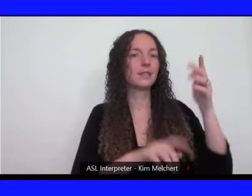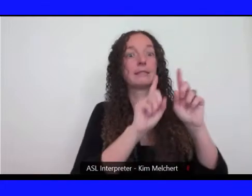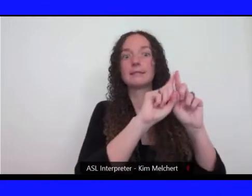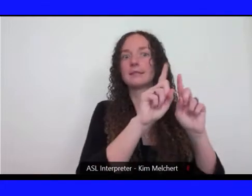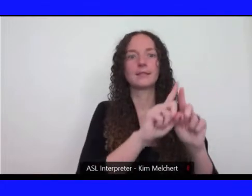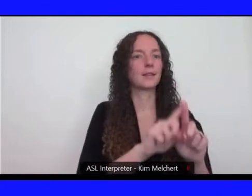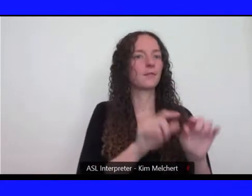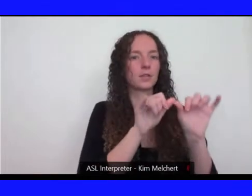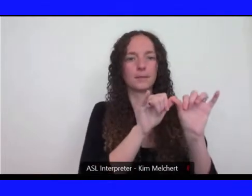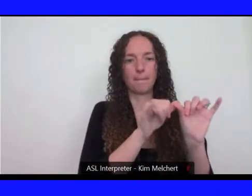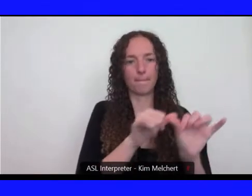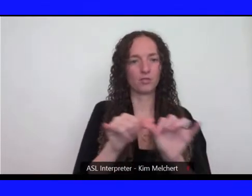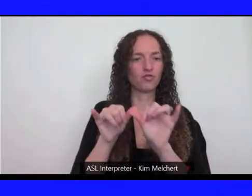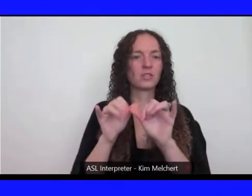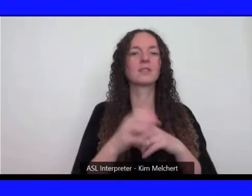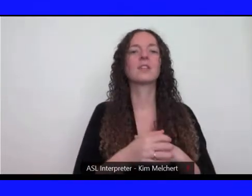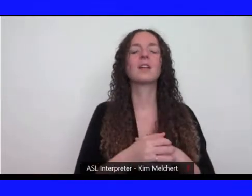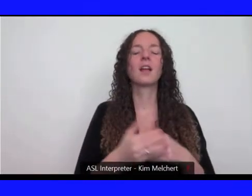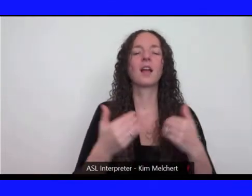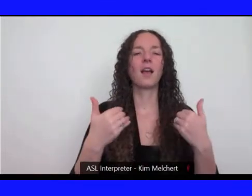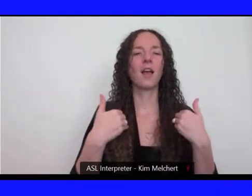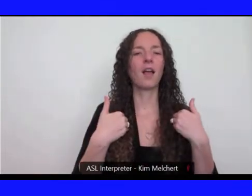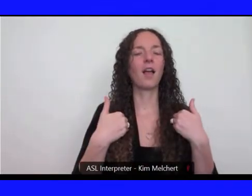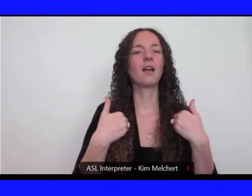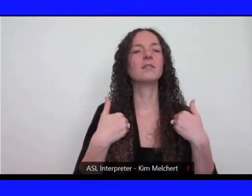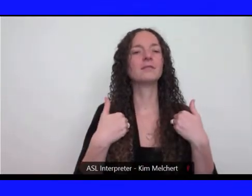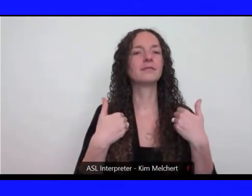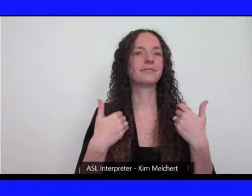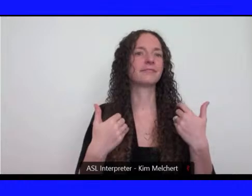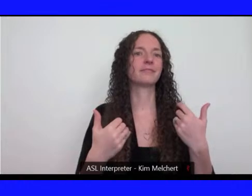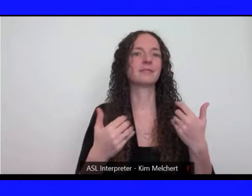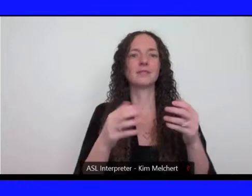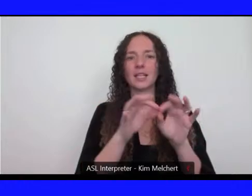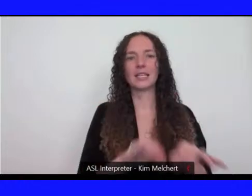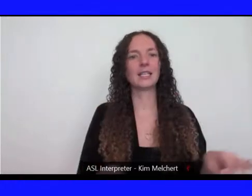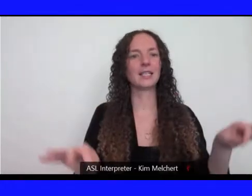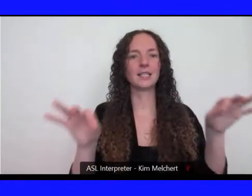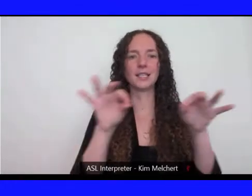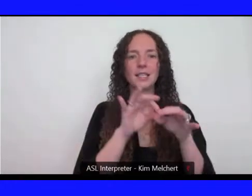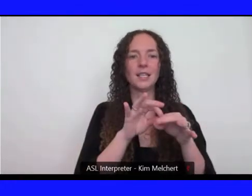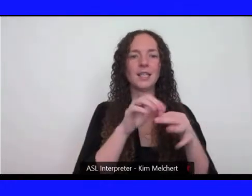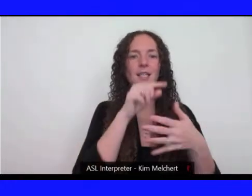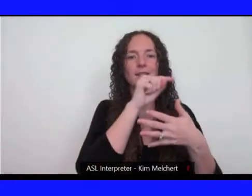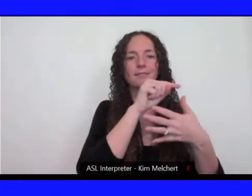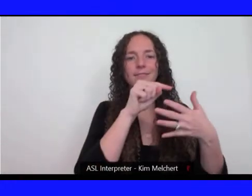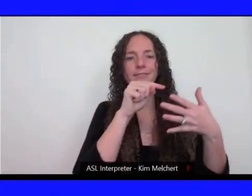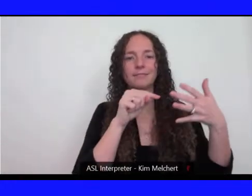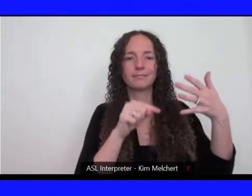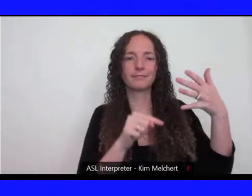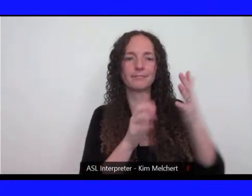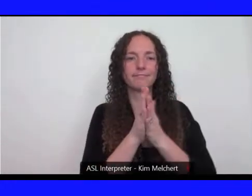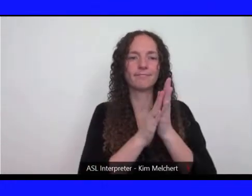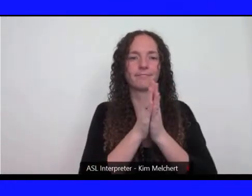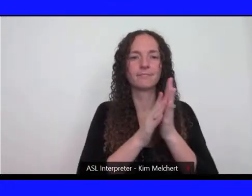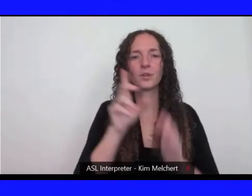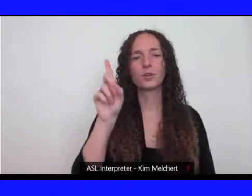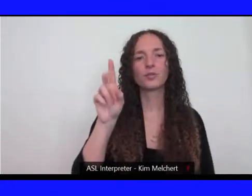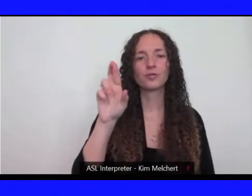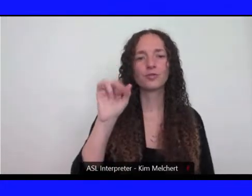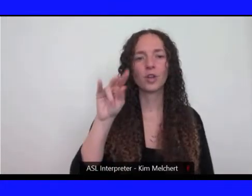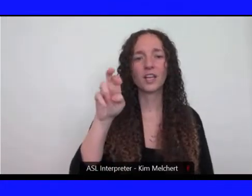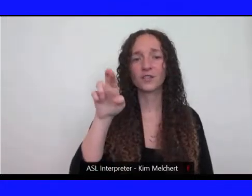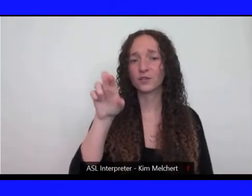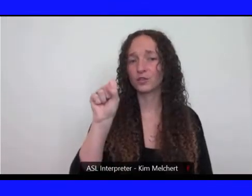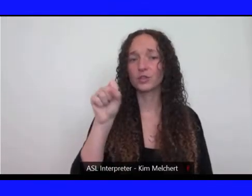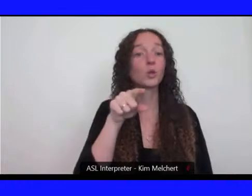the SMART goals that we're going to create for our 5 PI projects in each unit and department, and they're aligned with the 5